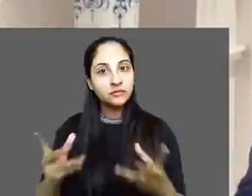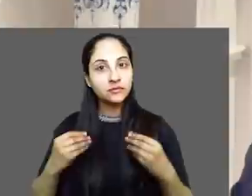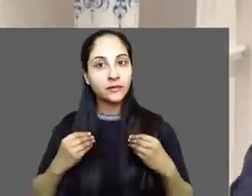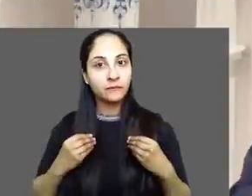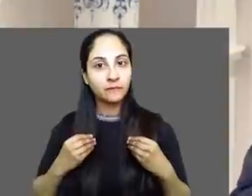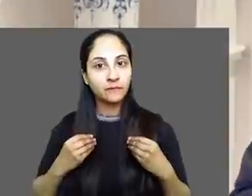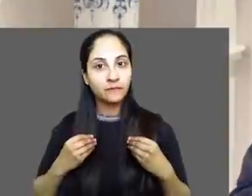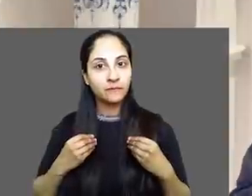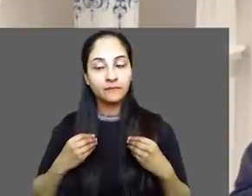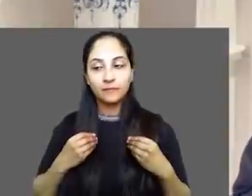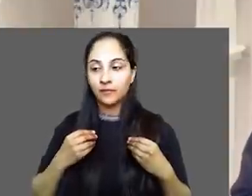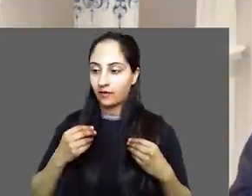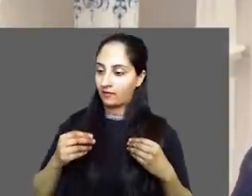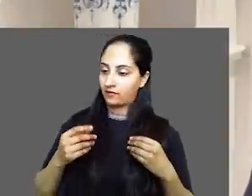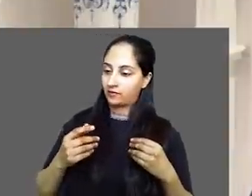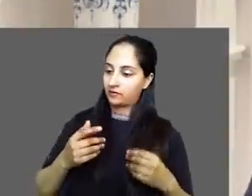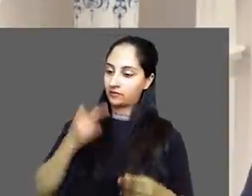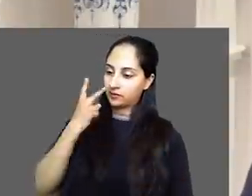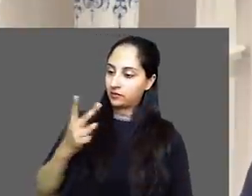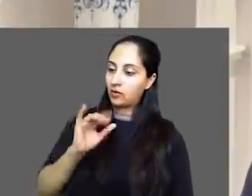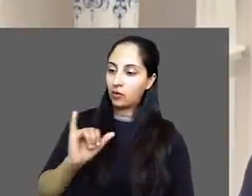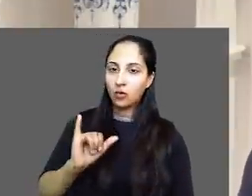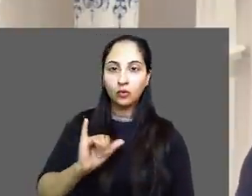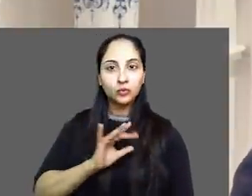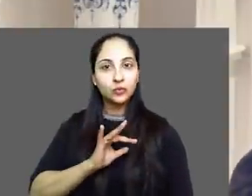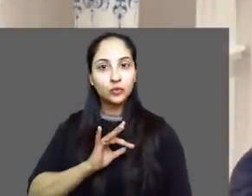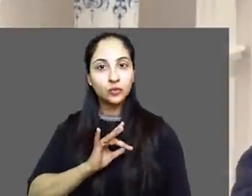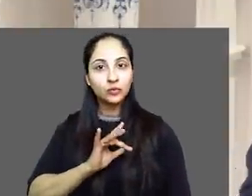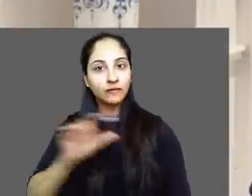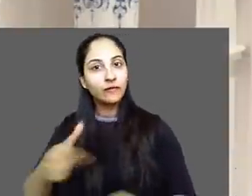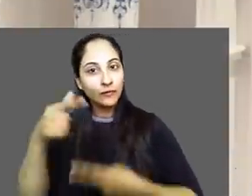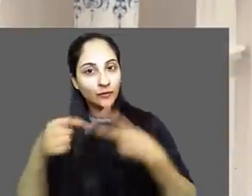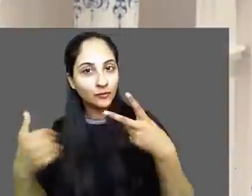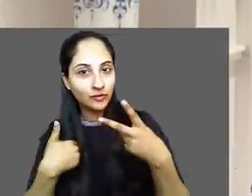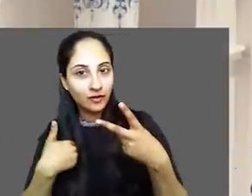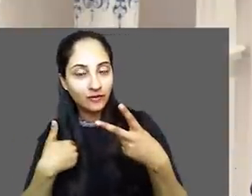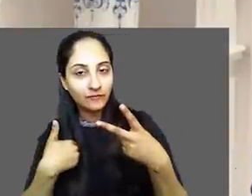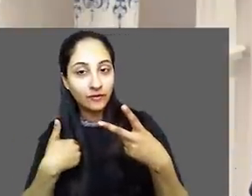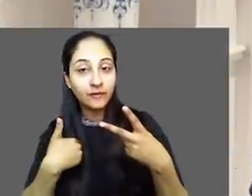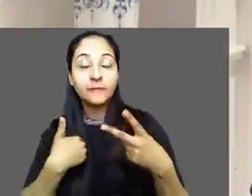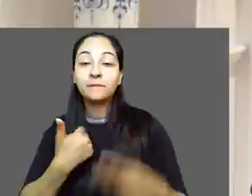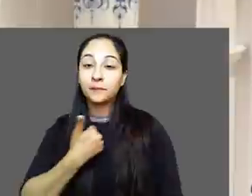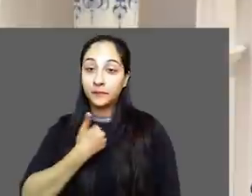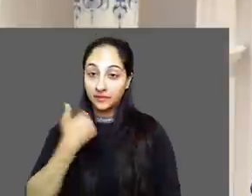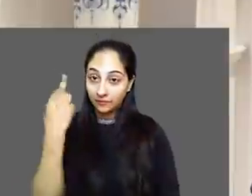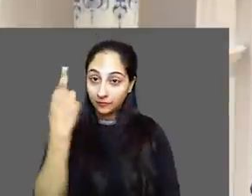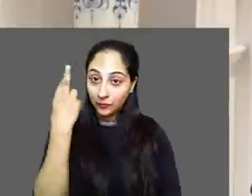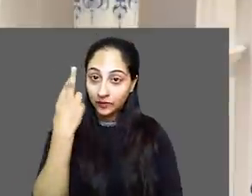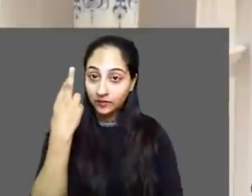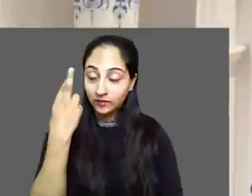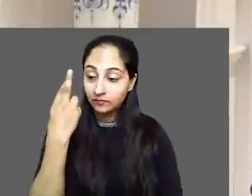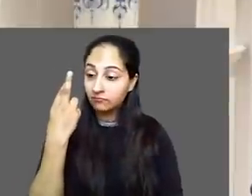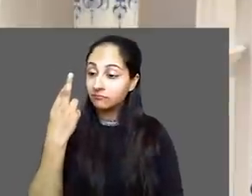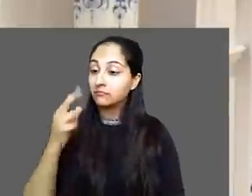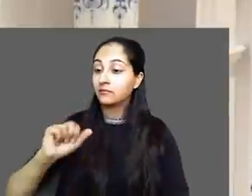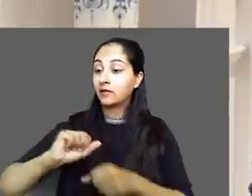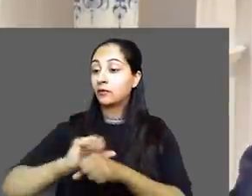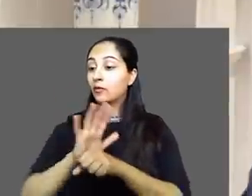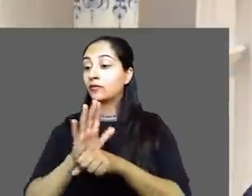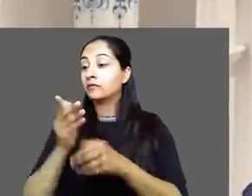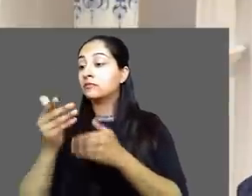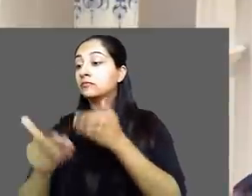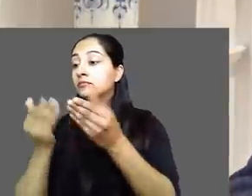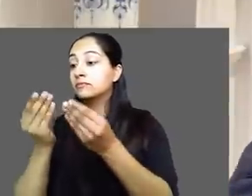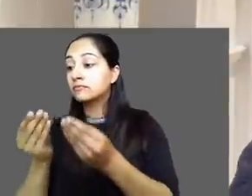just have to embrace it, make it work for us, and recognize that some things will just change,